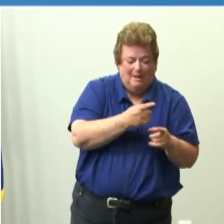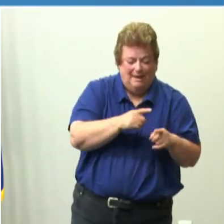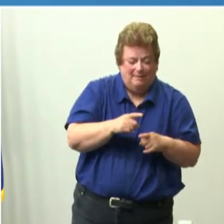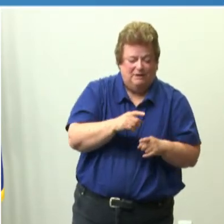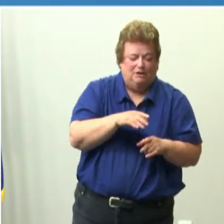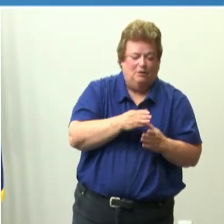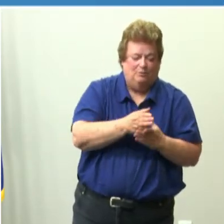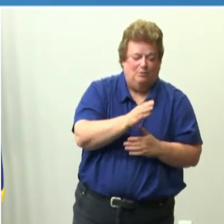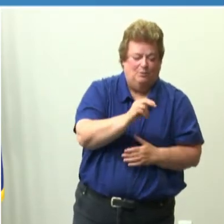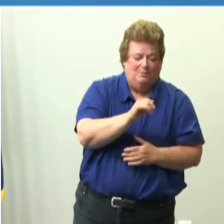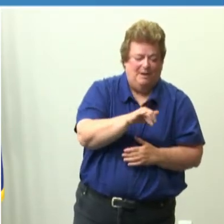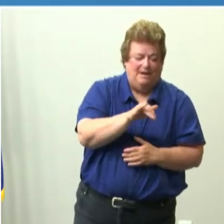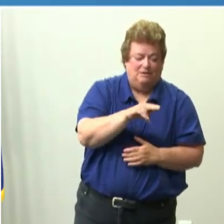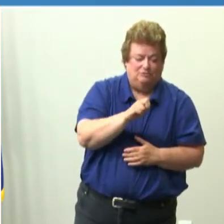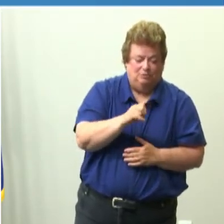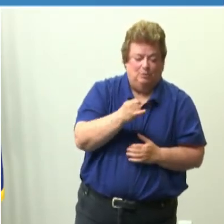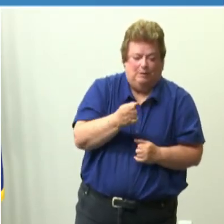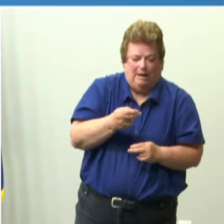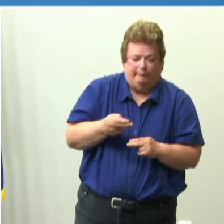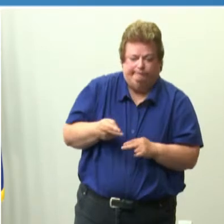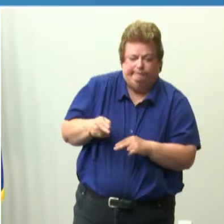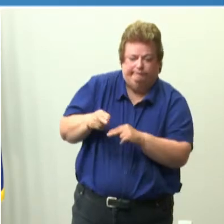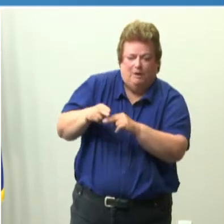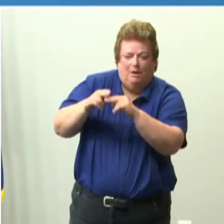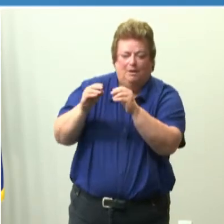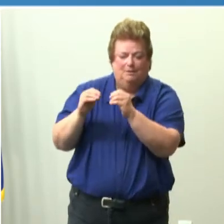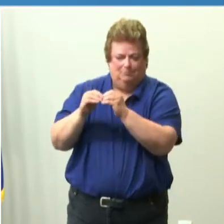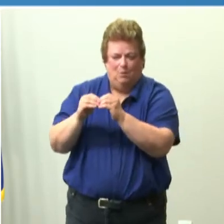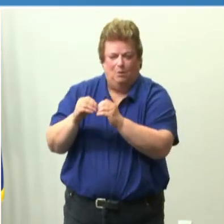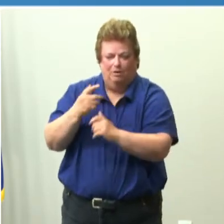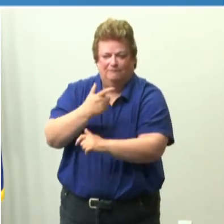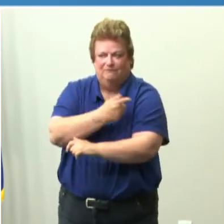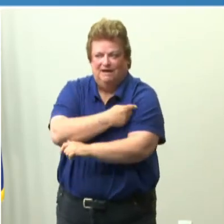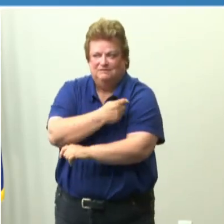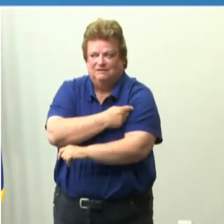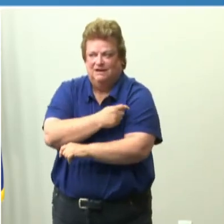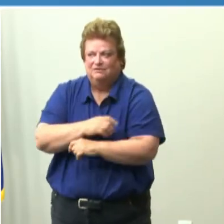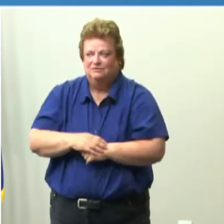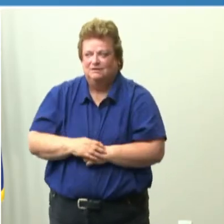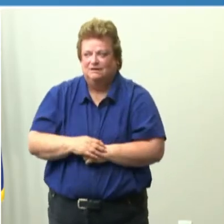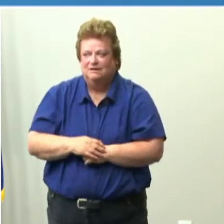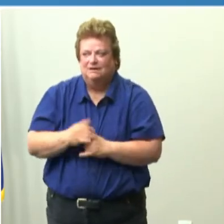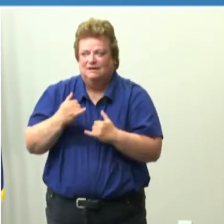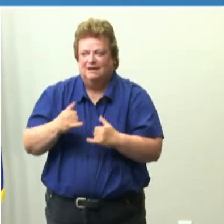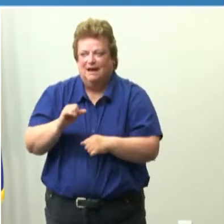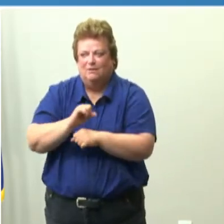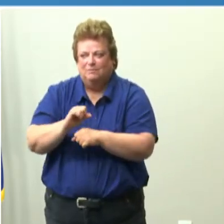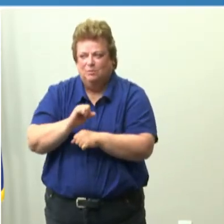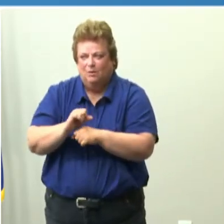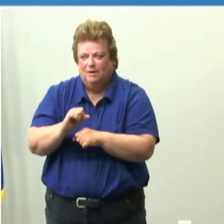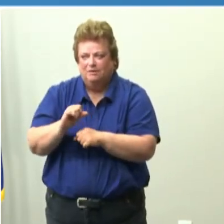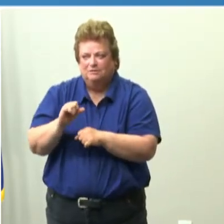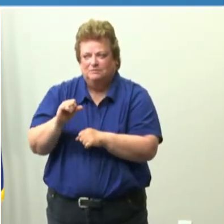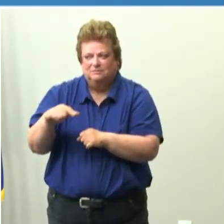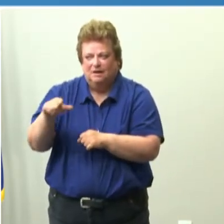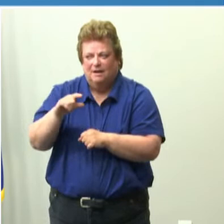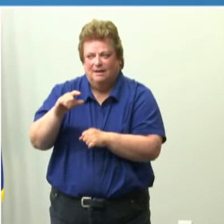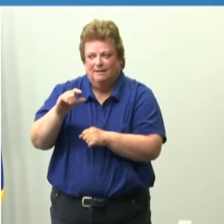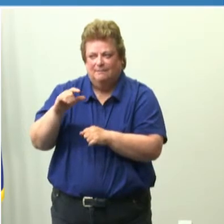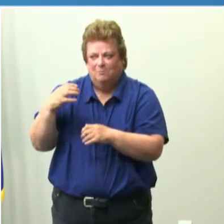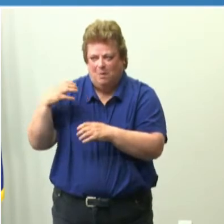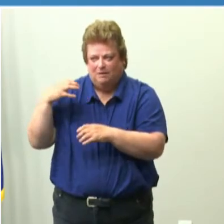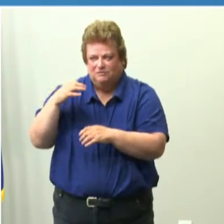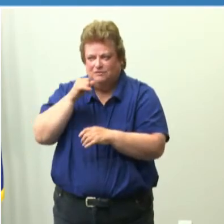and June. We also know several healthcare systems and some employees are now requiring vaccination for